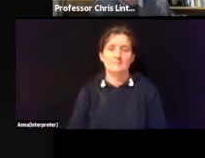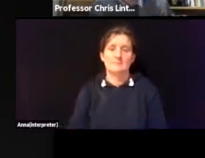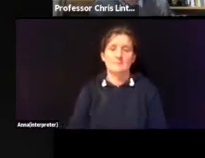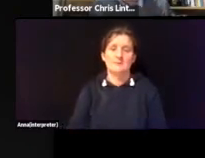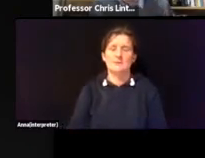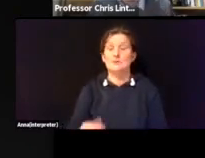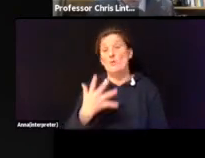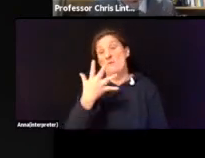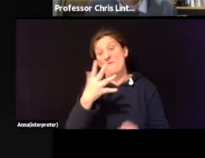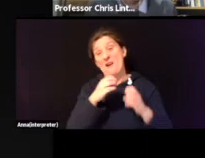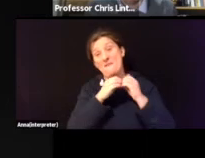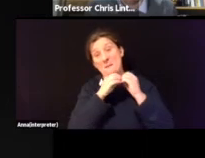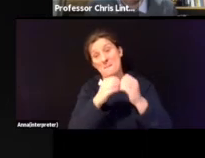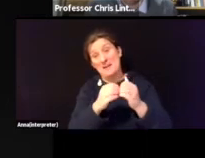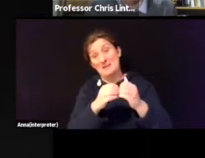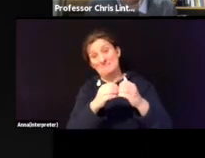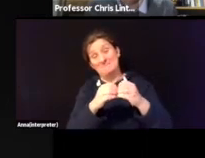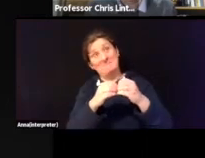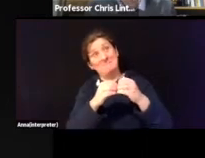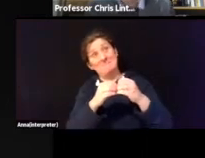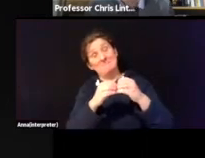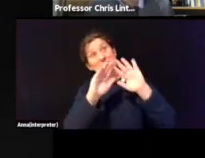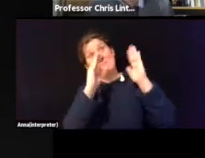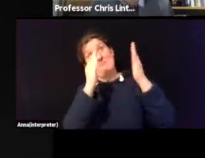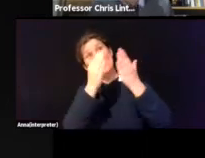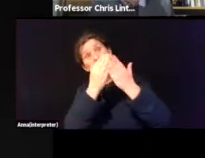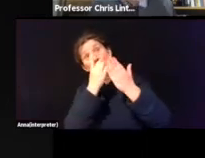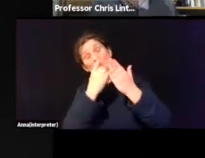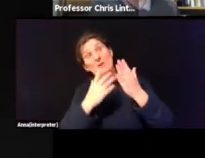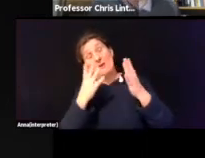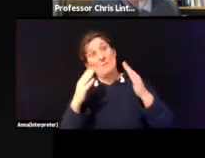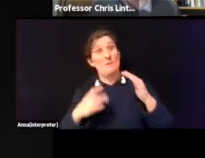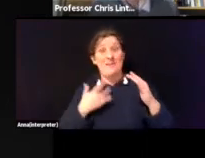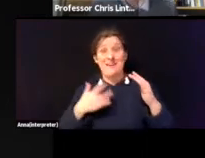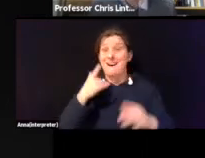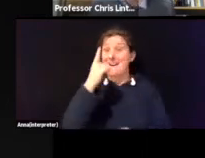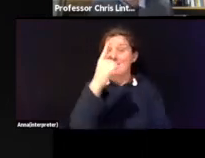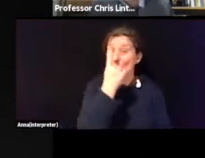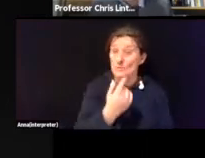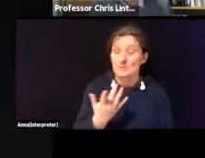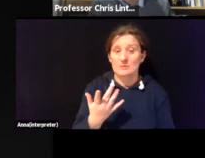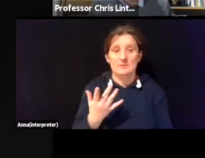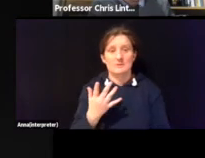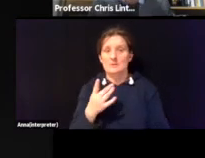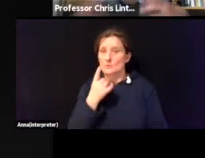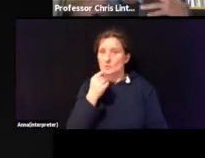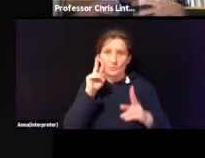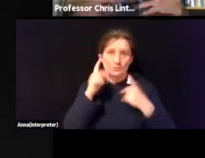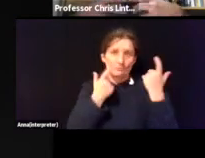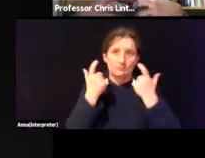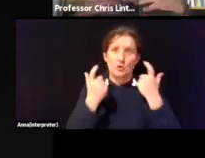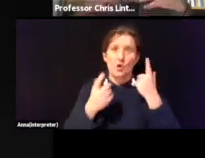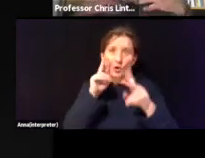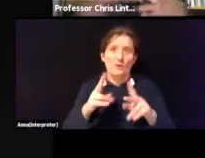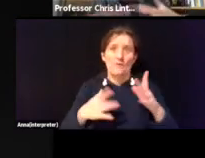life is a underestimate as to the number of places where we might look. And so one